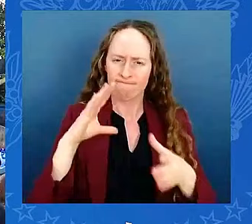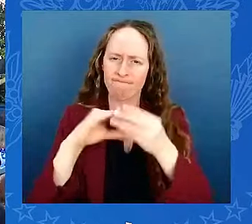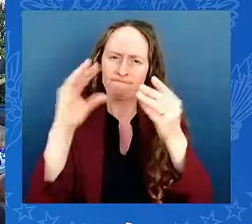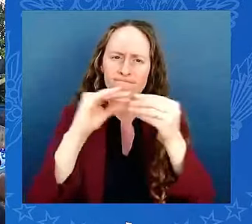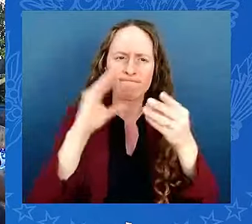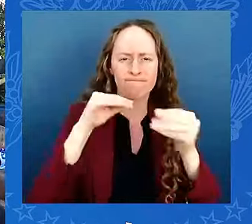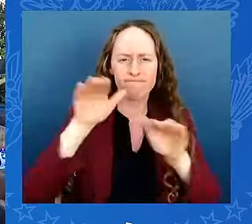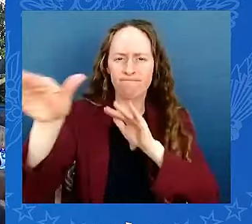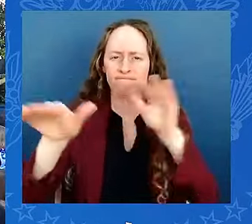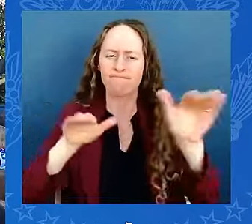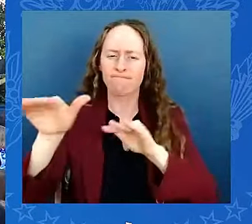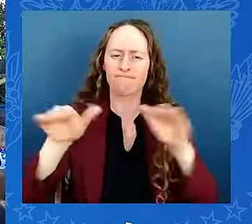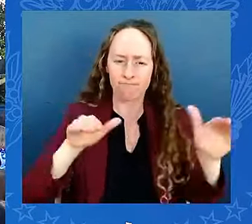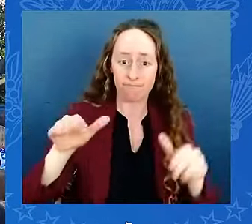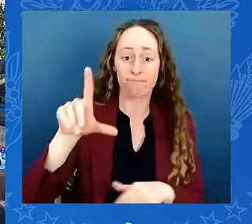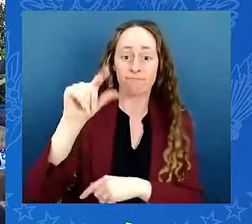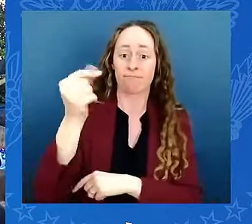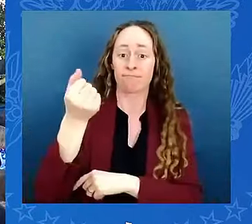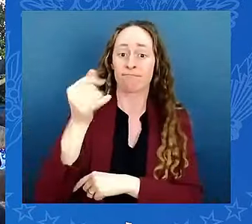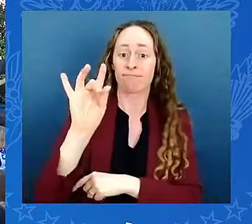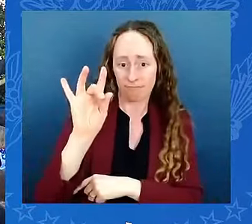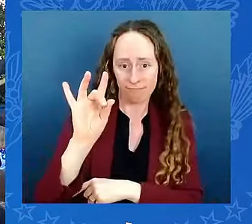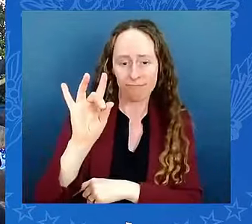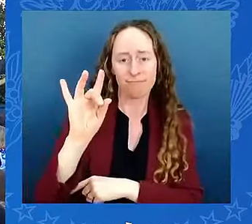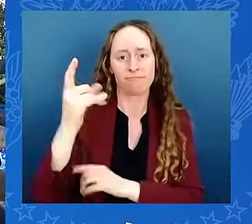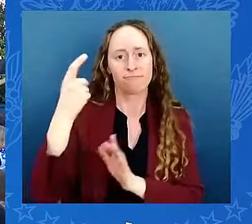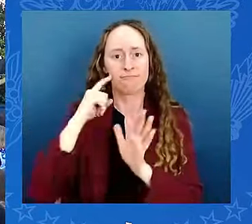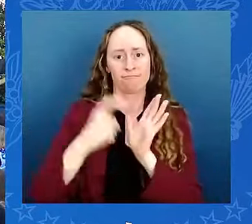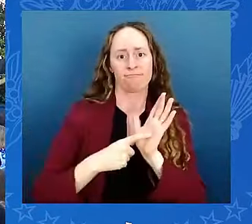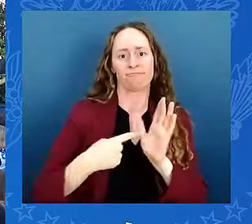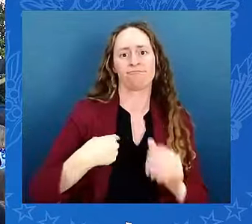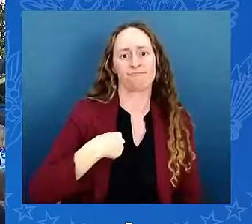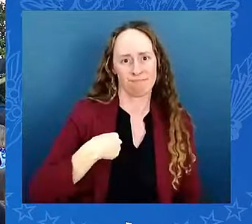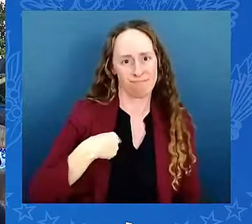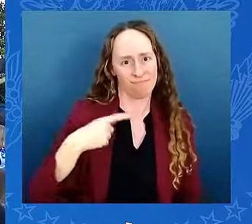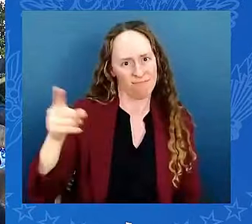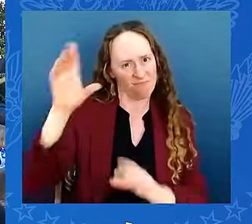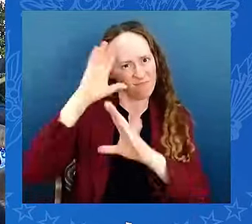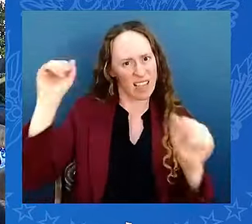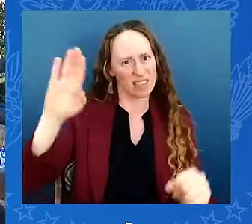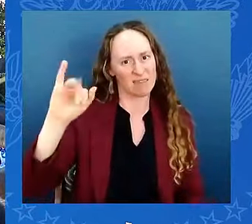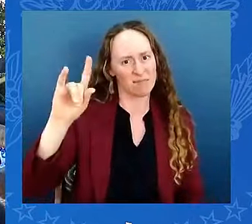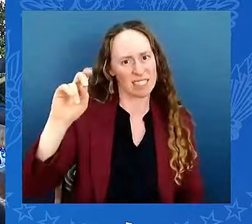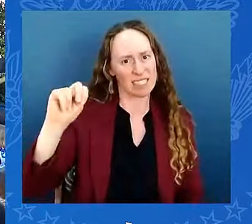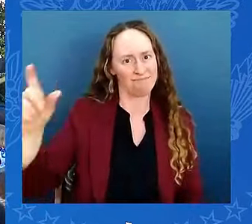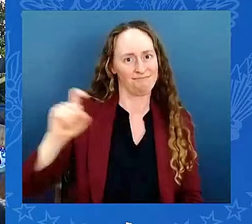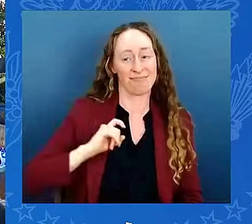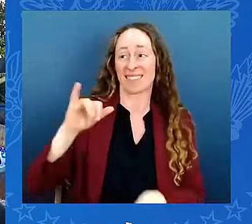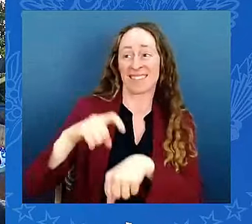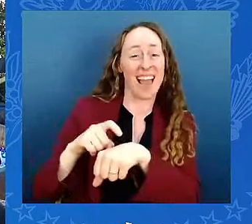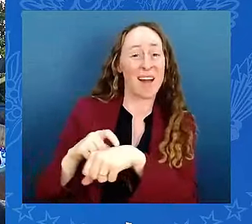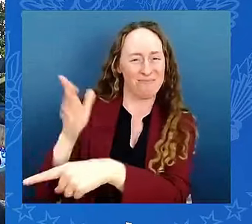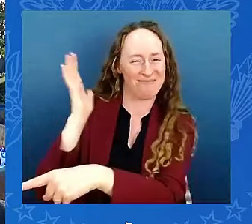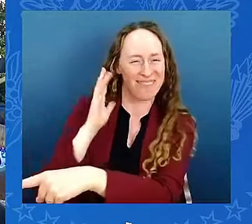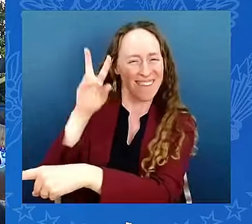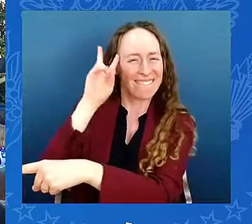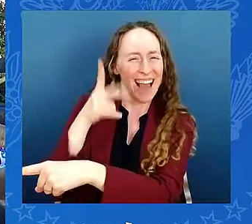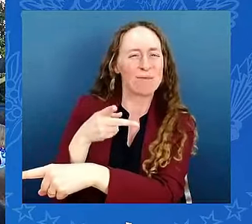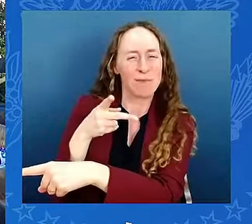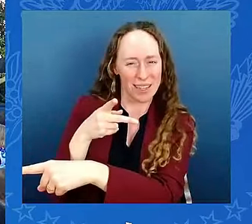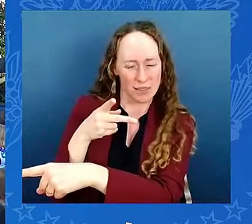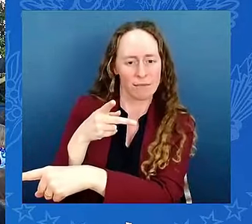President Biden, who at the time was the former vice president, through his decades of work on the Violence Against Women Act and his commitment to take on gender-based